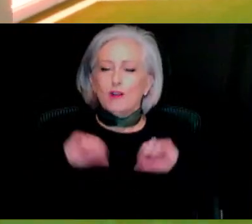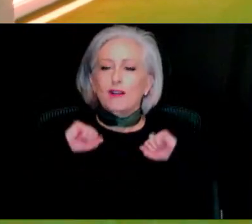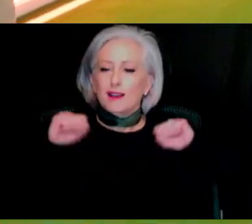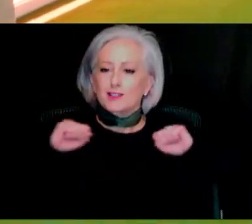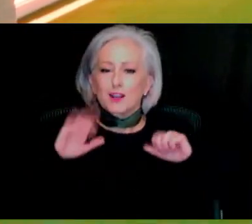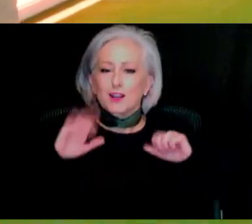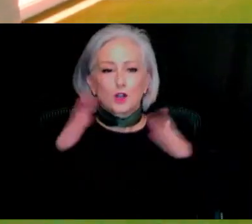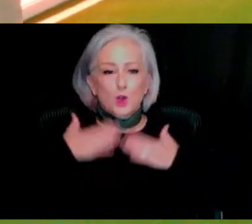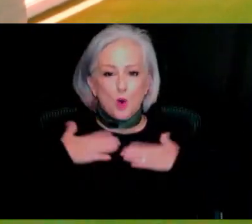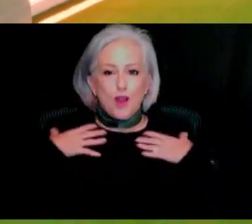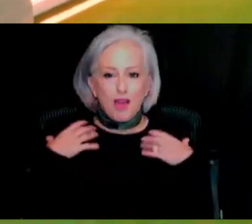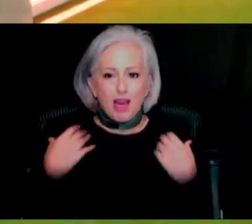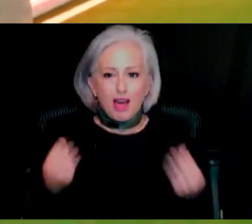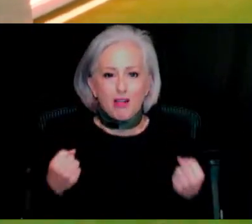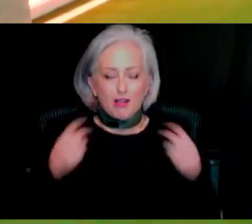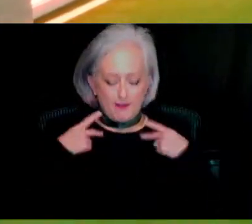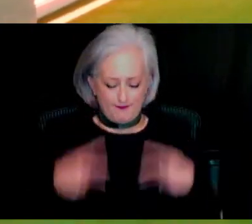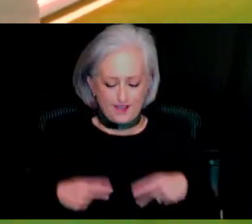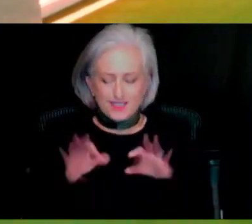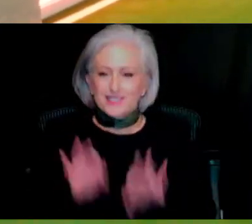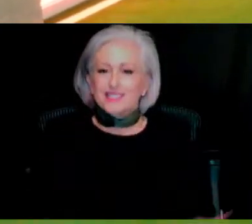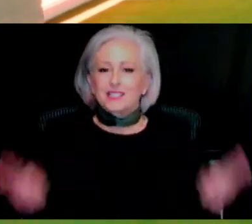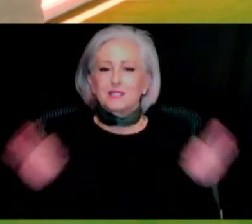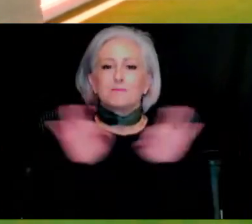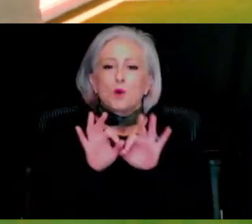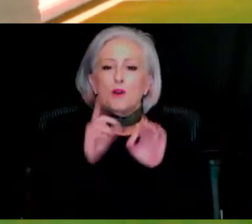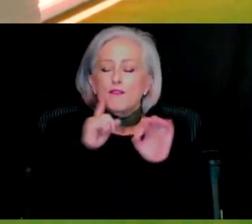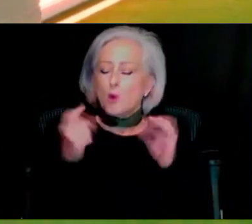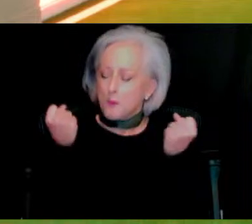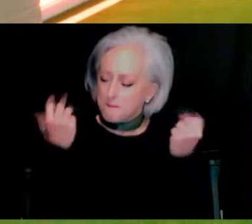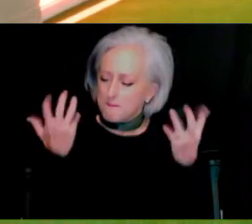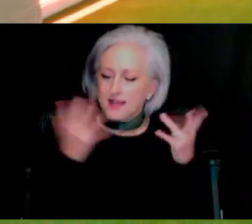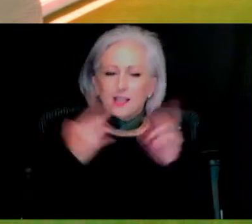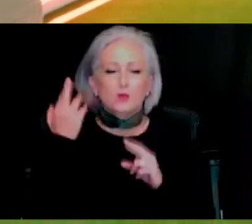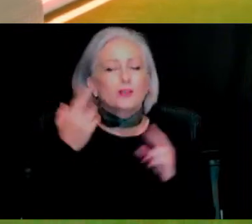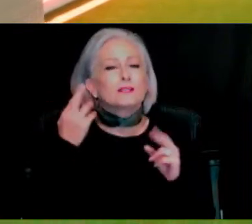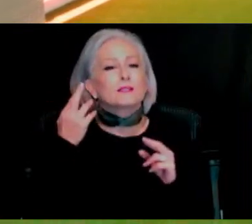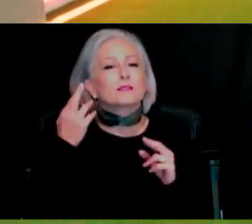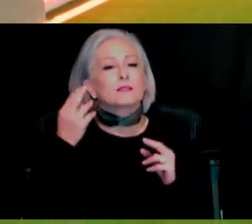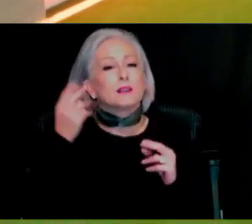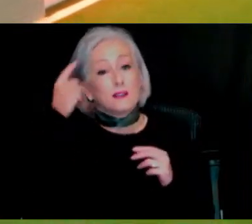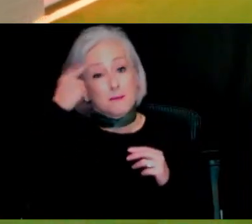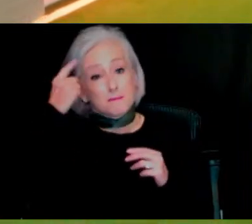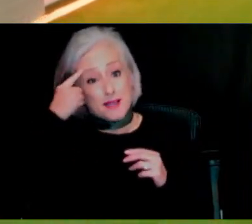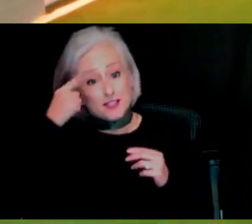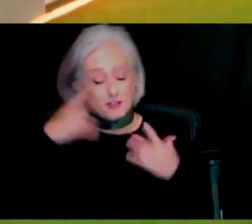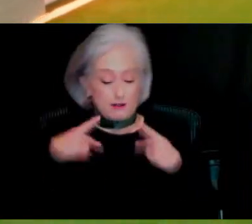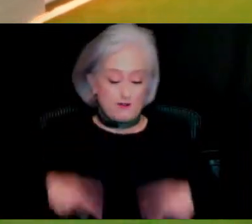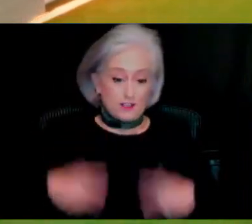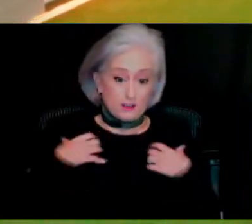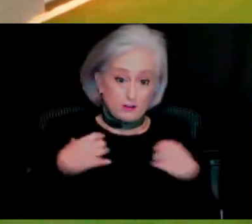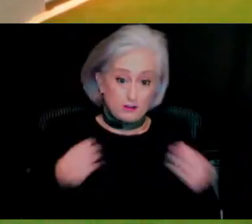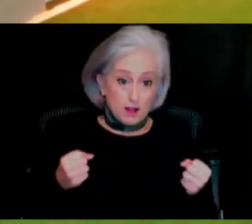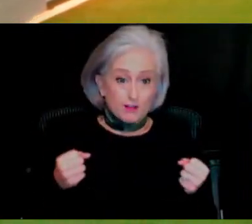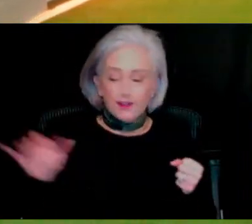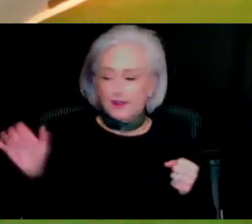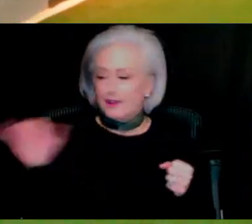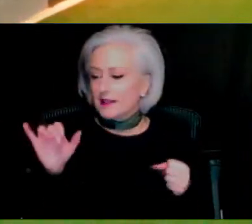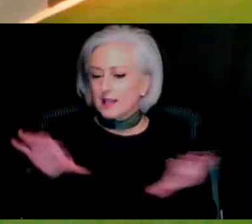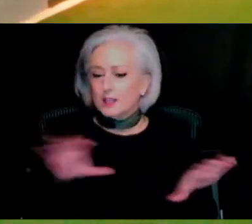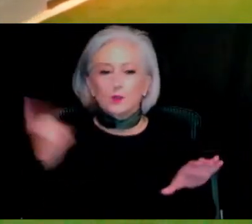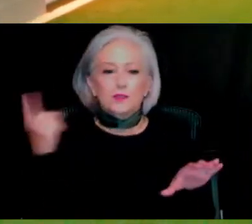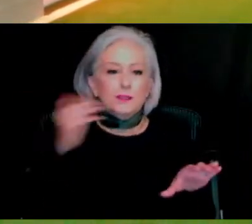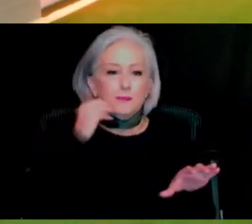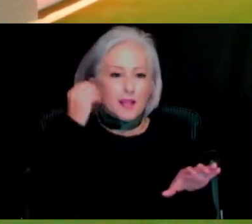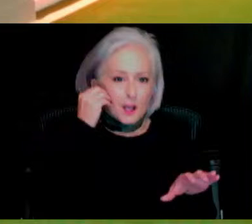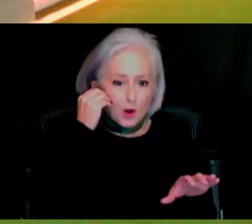fitness is so important for so many reasons, mental health, physical health, and it can be simply just doing things in your home. Pick a commercial break and